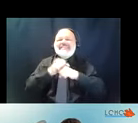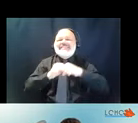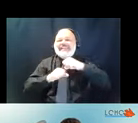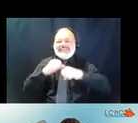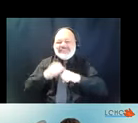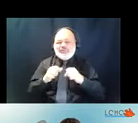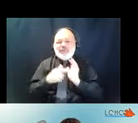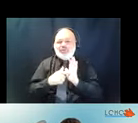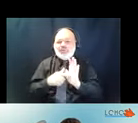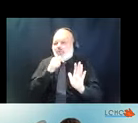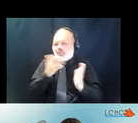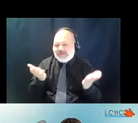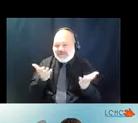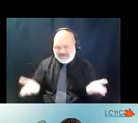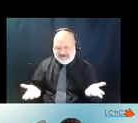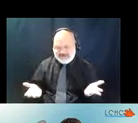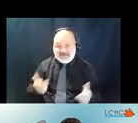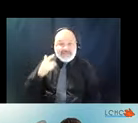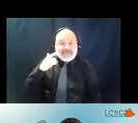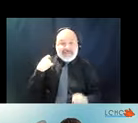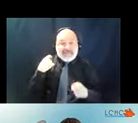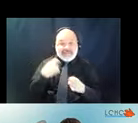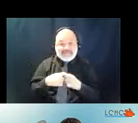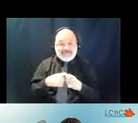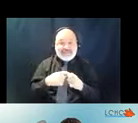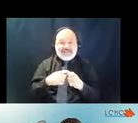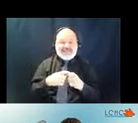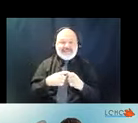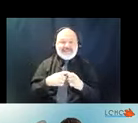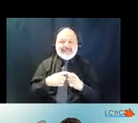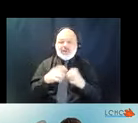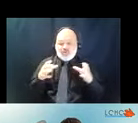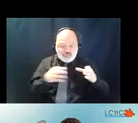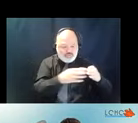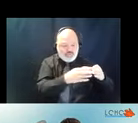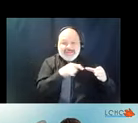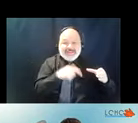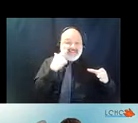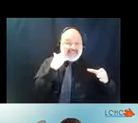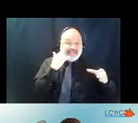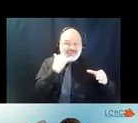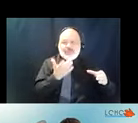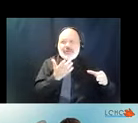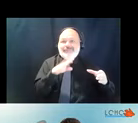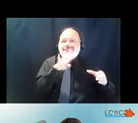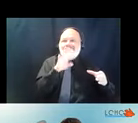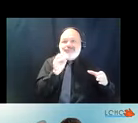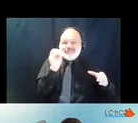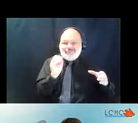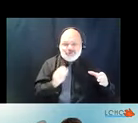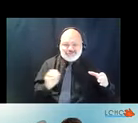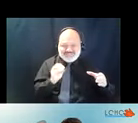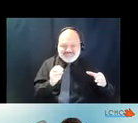are as a state. Latinos are the plurality racial ethnic group in California. We represent nearly 40% of